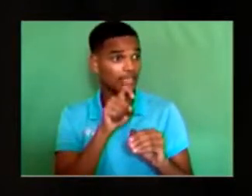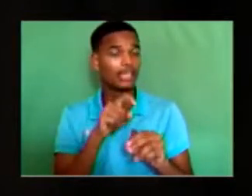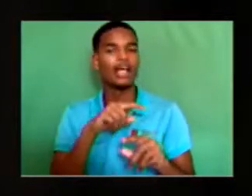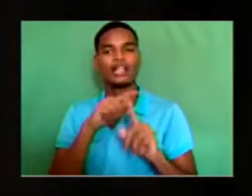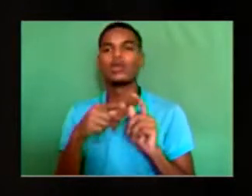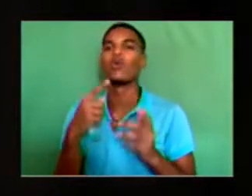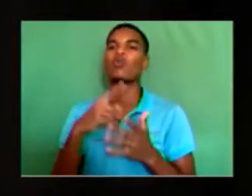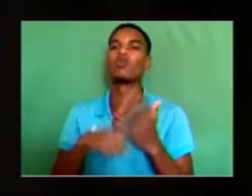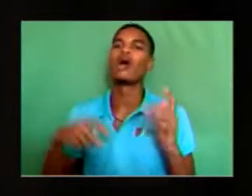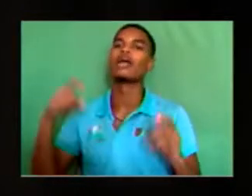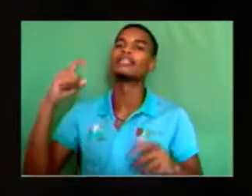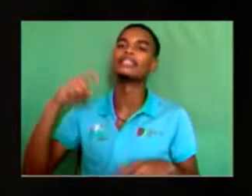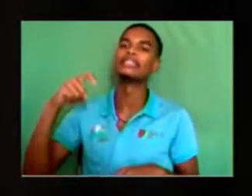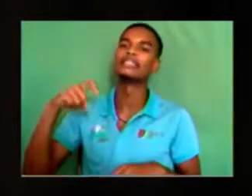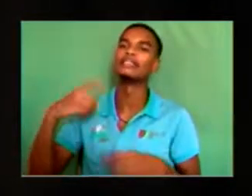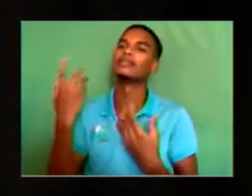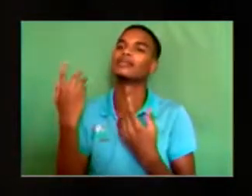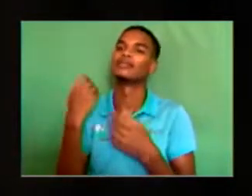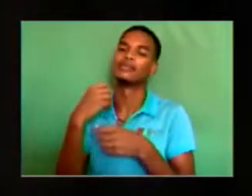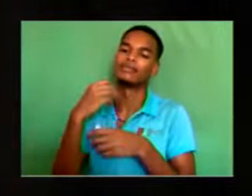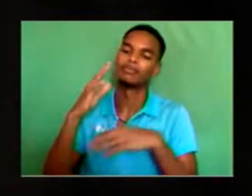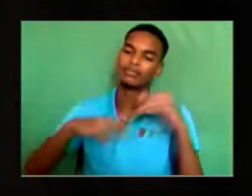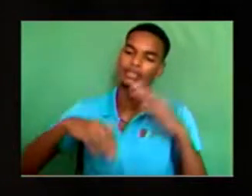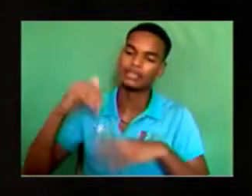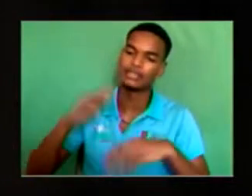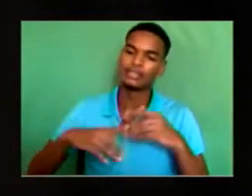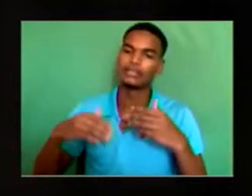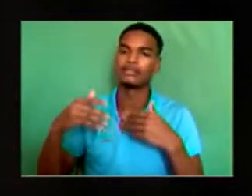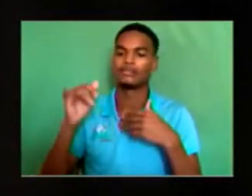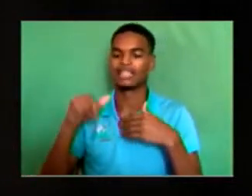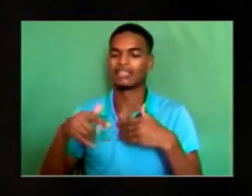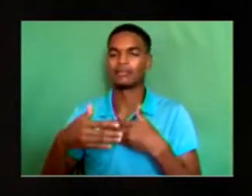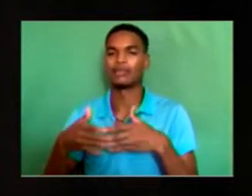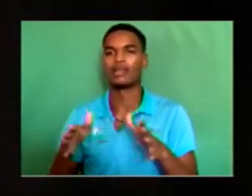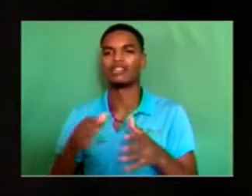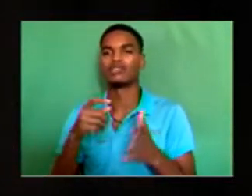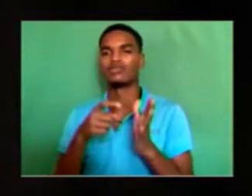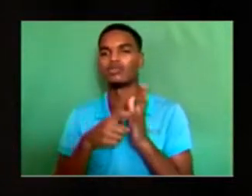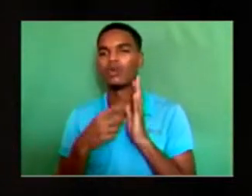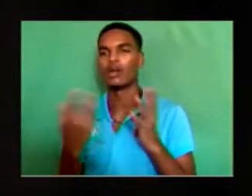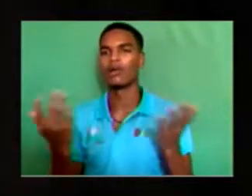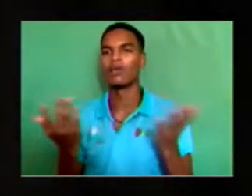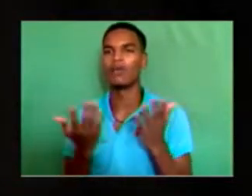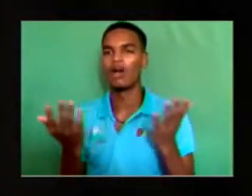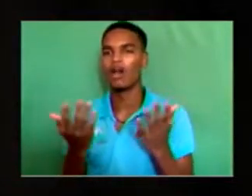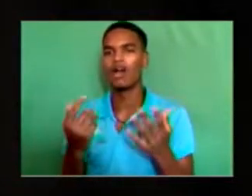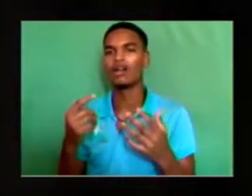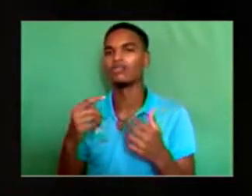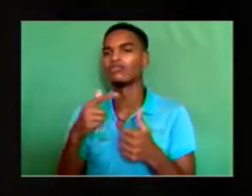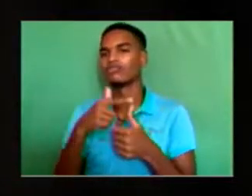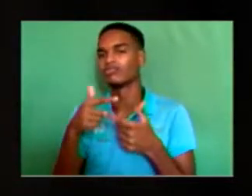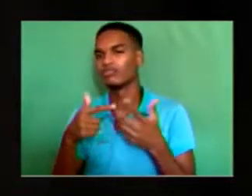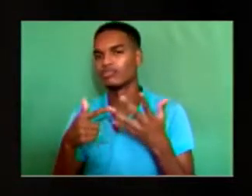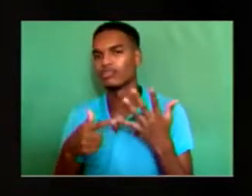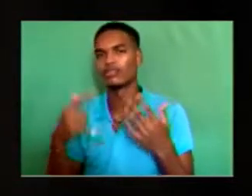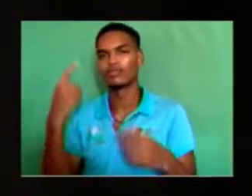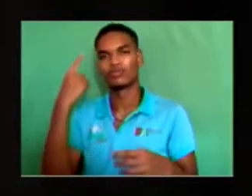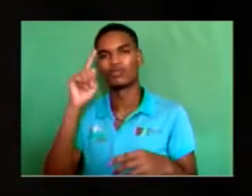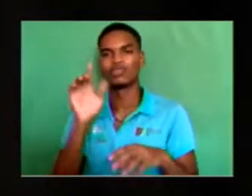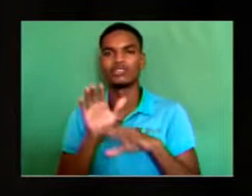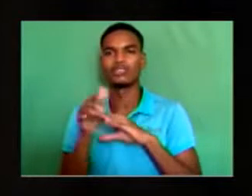need to build that box to support. What are the minimum requirements and features of a Jamaican converter